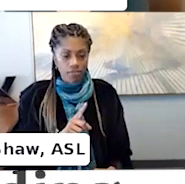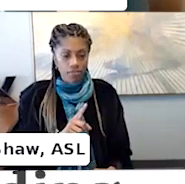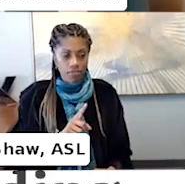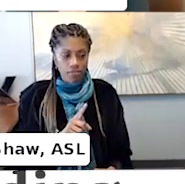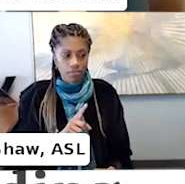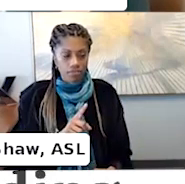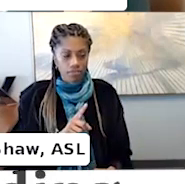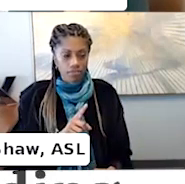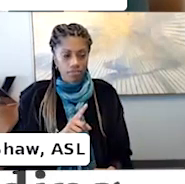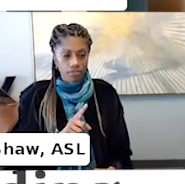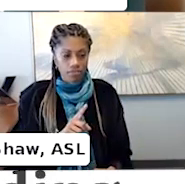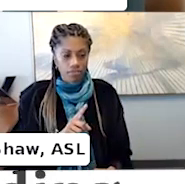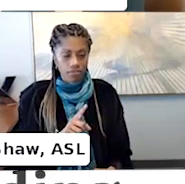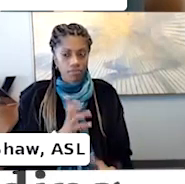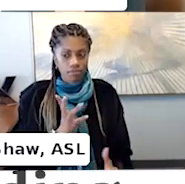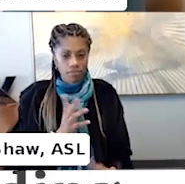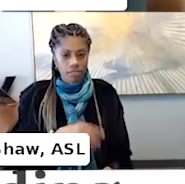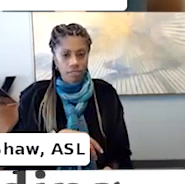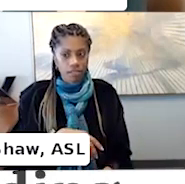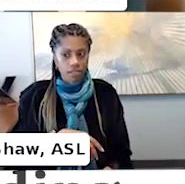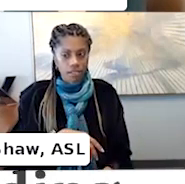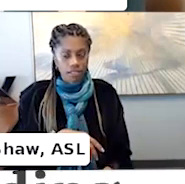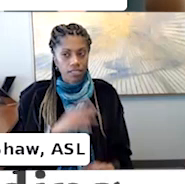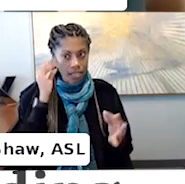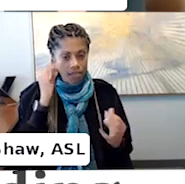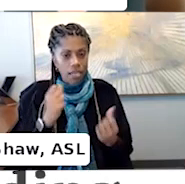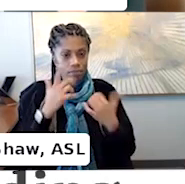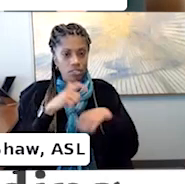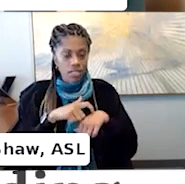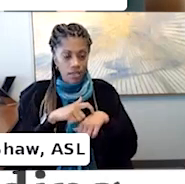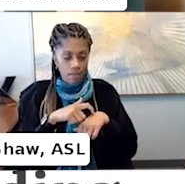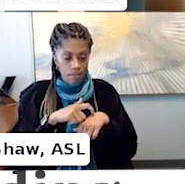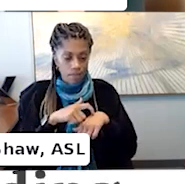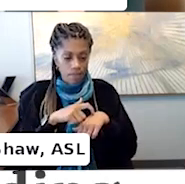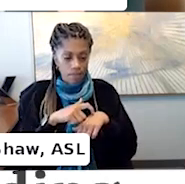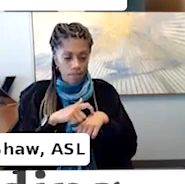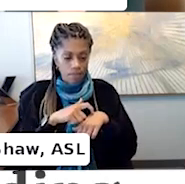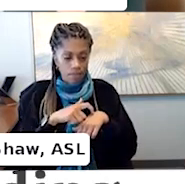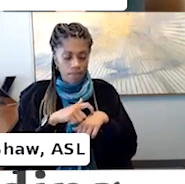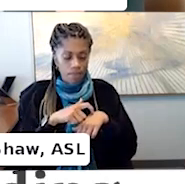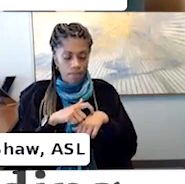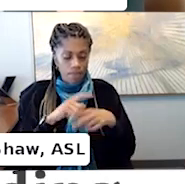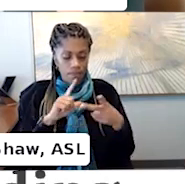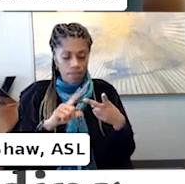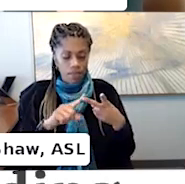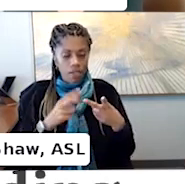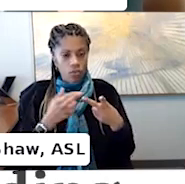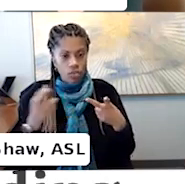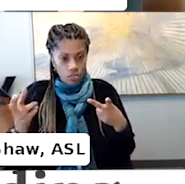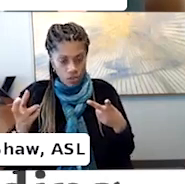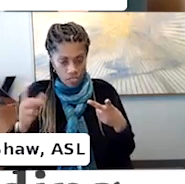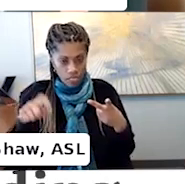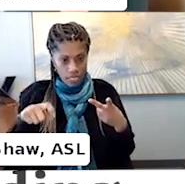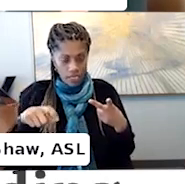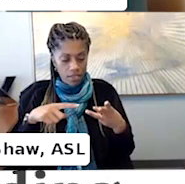mean think about how much time, resource, and capacity the folks carrying out this work are really going to need and resource them